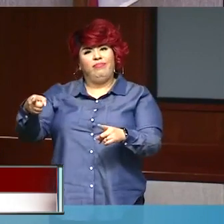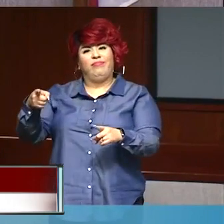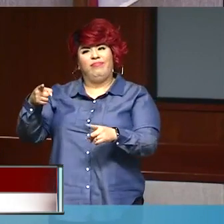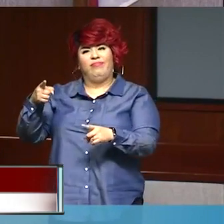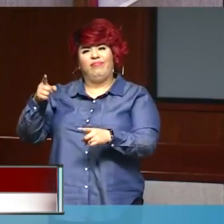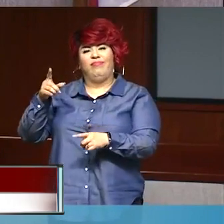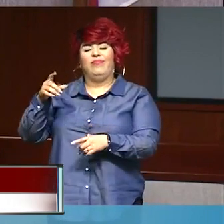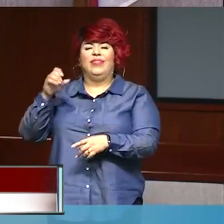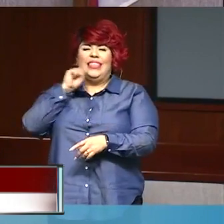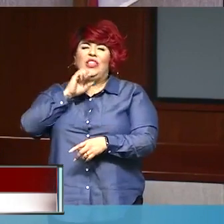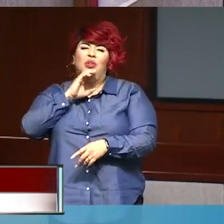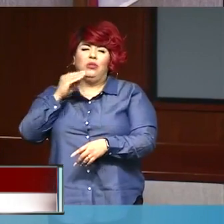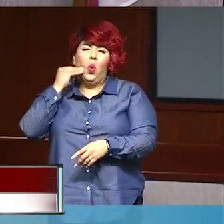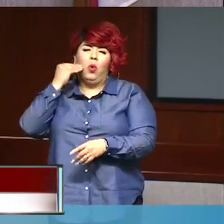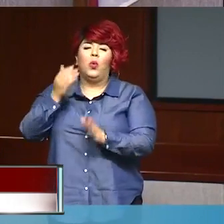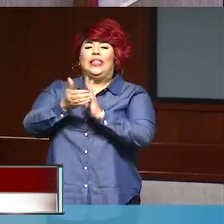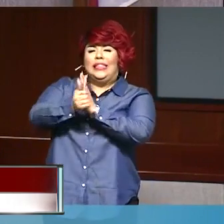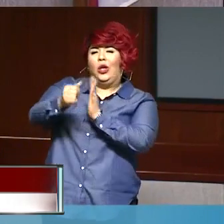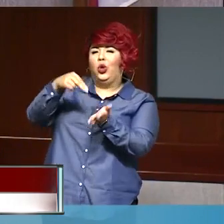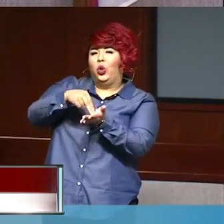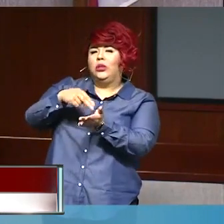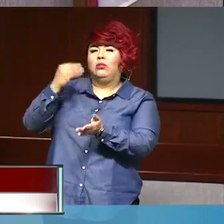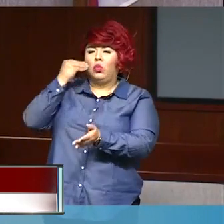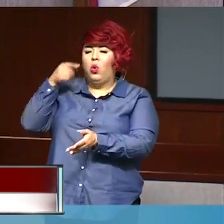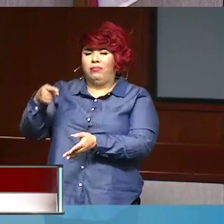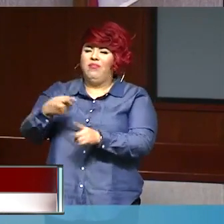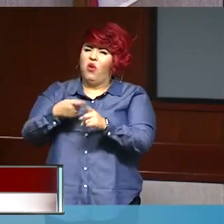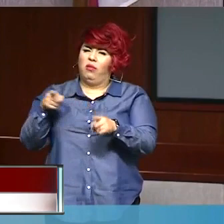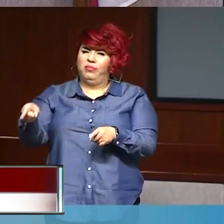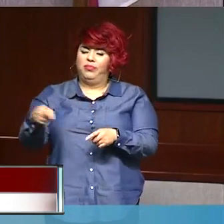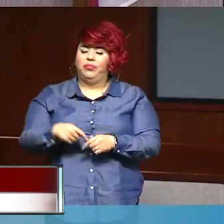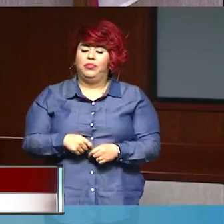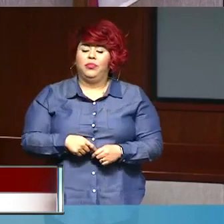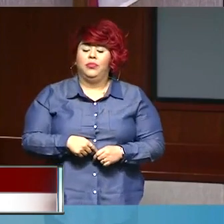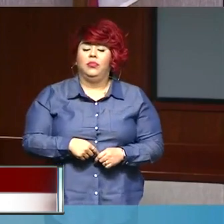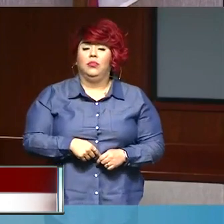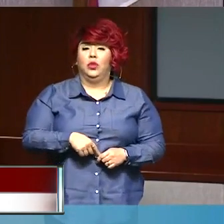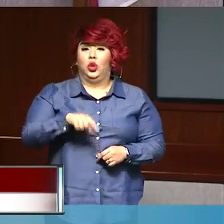patients/residents at skilled nursing facilities. Of the